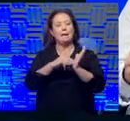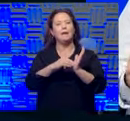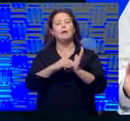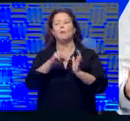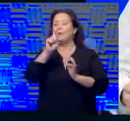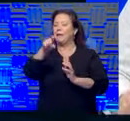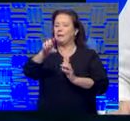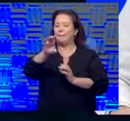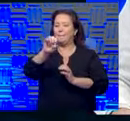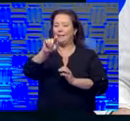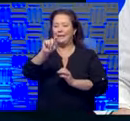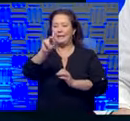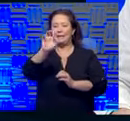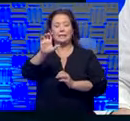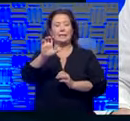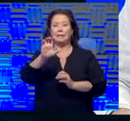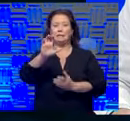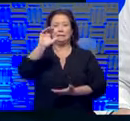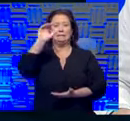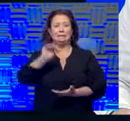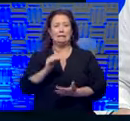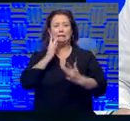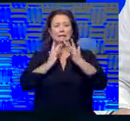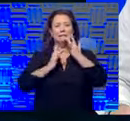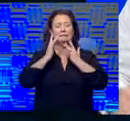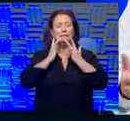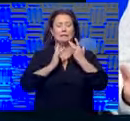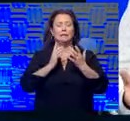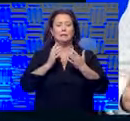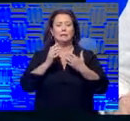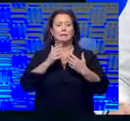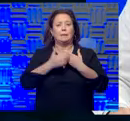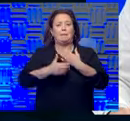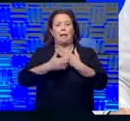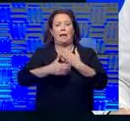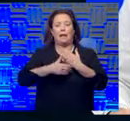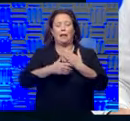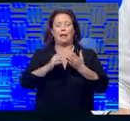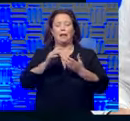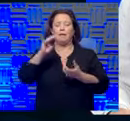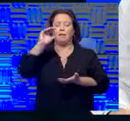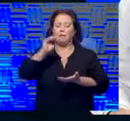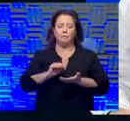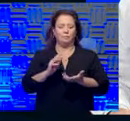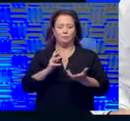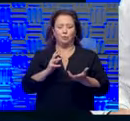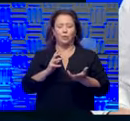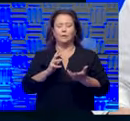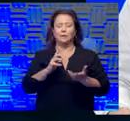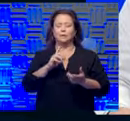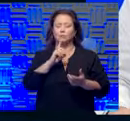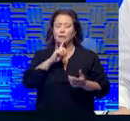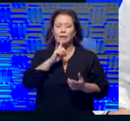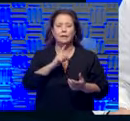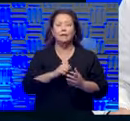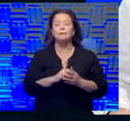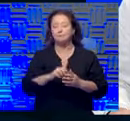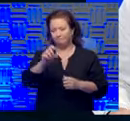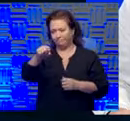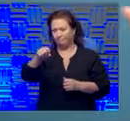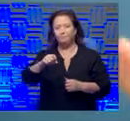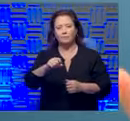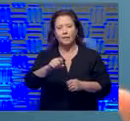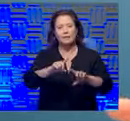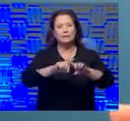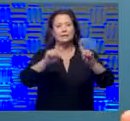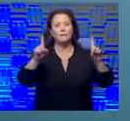because we haven't seen this big of a shortage in quite a long time. Right. It's a lot different right now